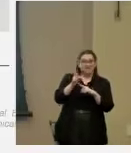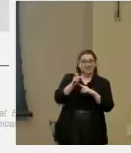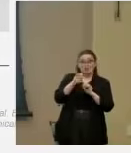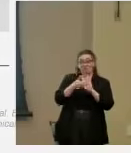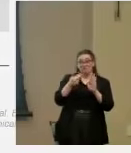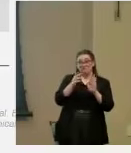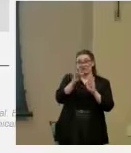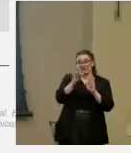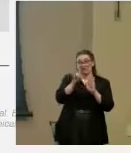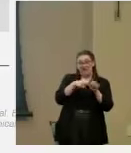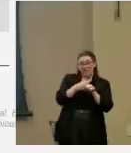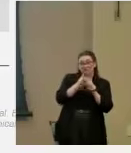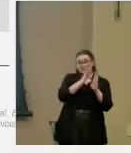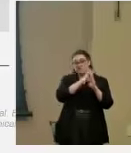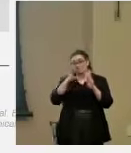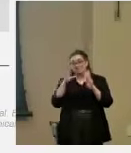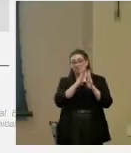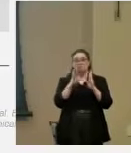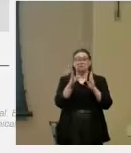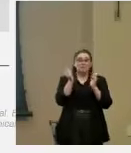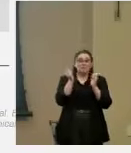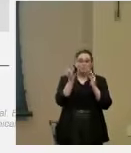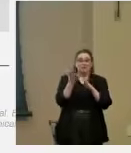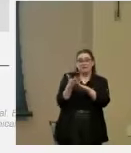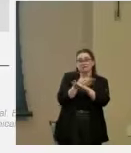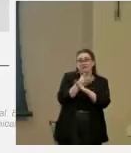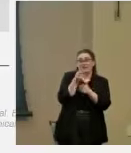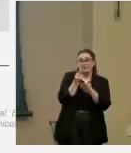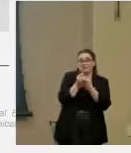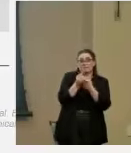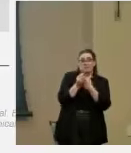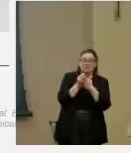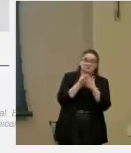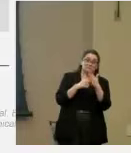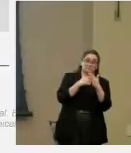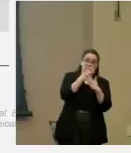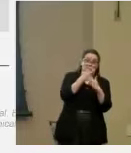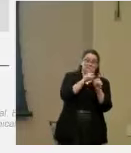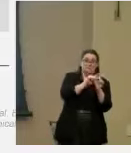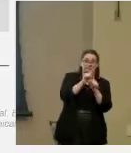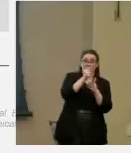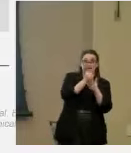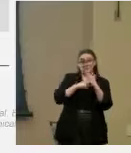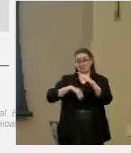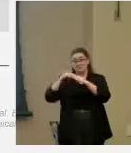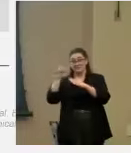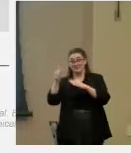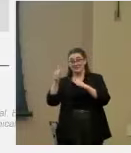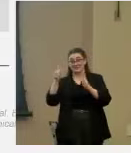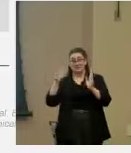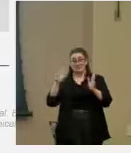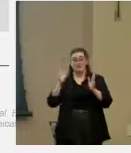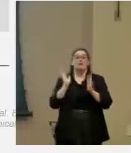to 34 years. They'd gone through multiple prior therapies from 3 up to 10, and our follow-up has been